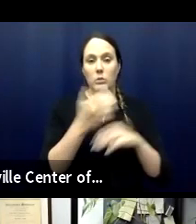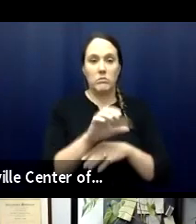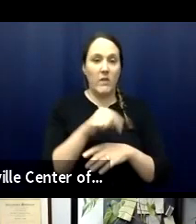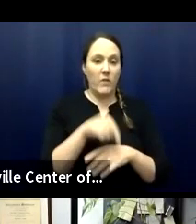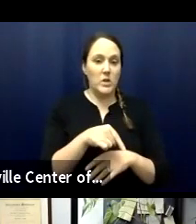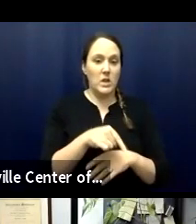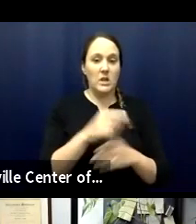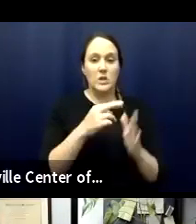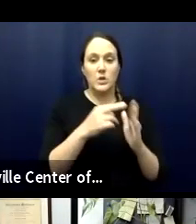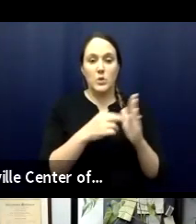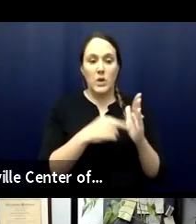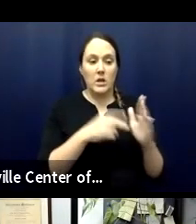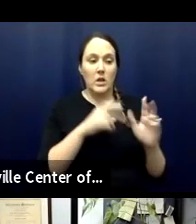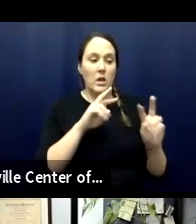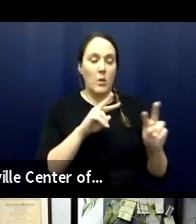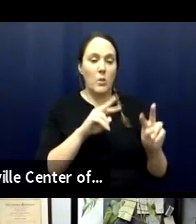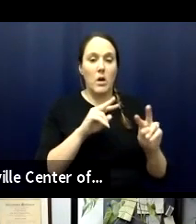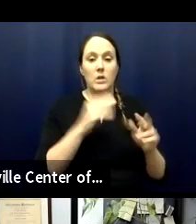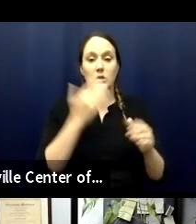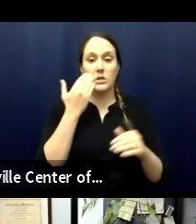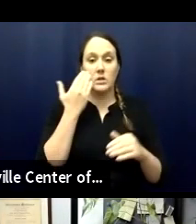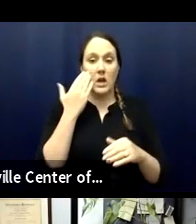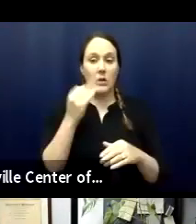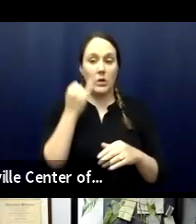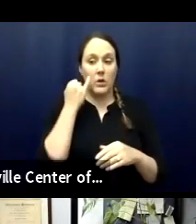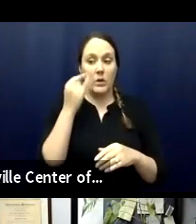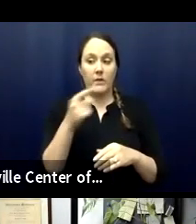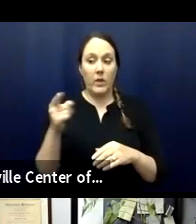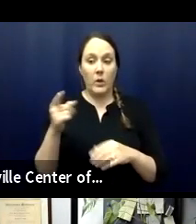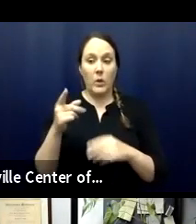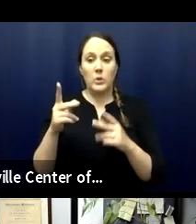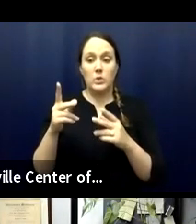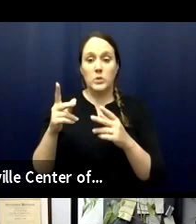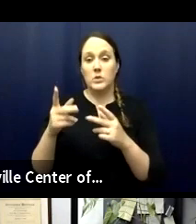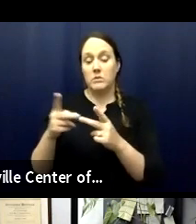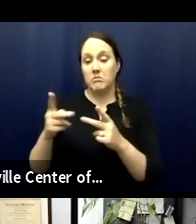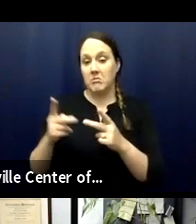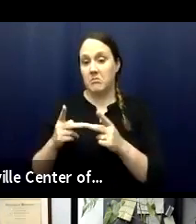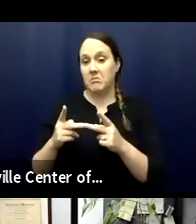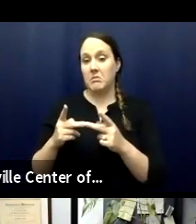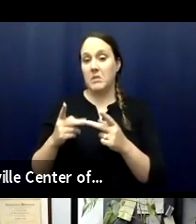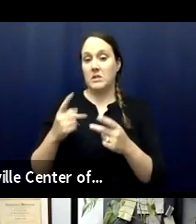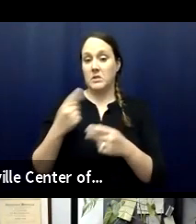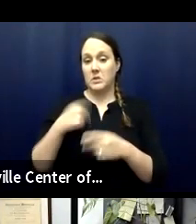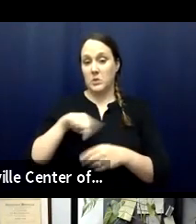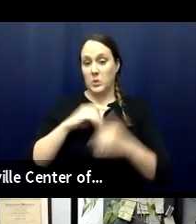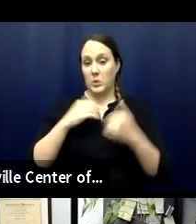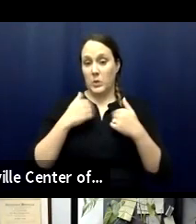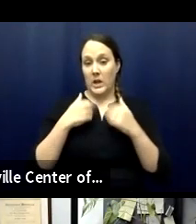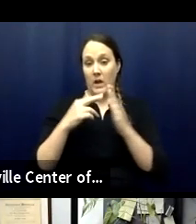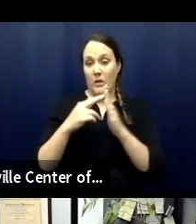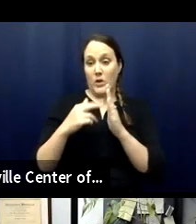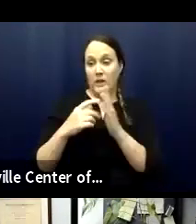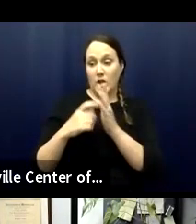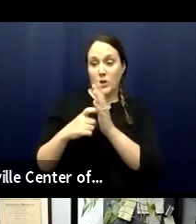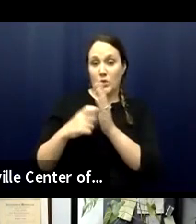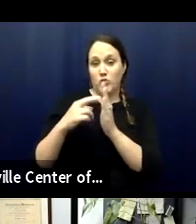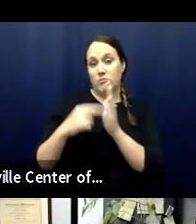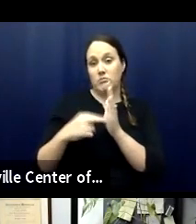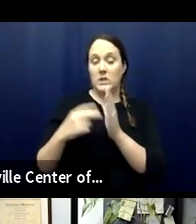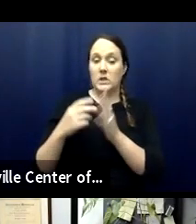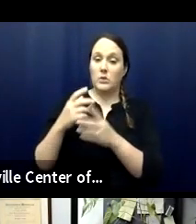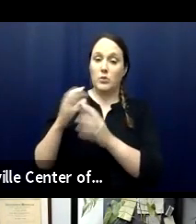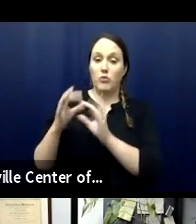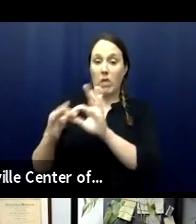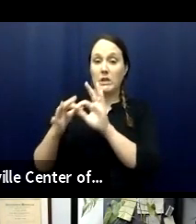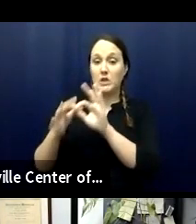these establishments or establishments that we have a regulatory relationship with. I honestly just